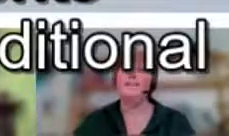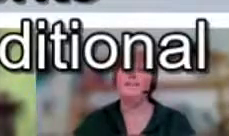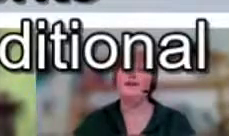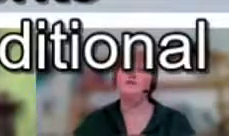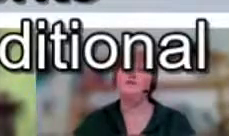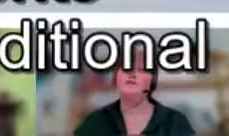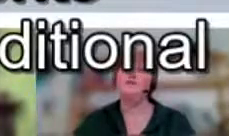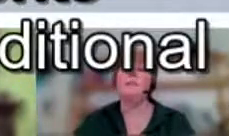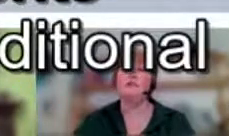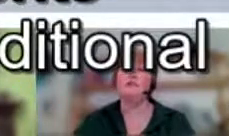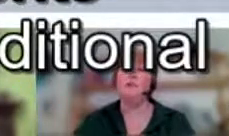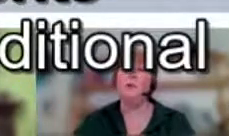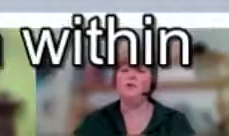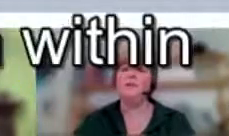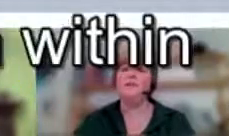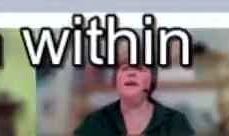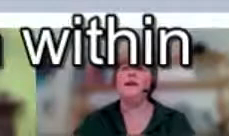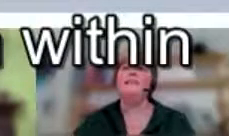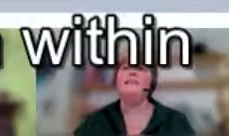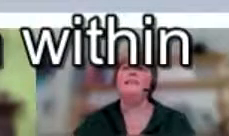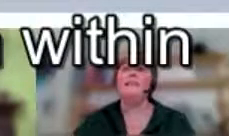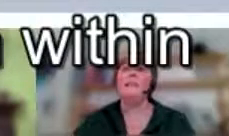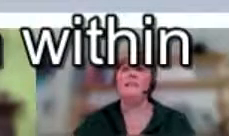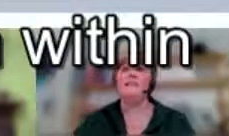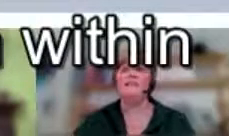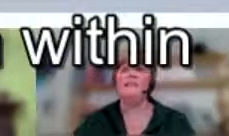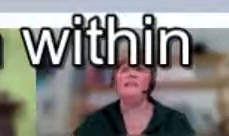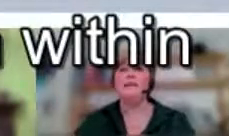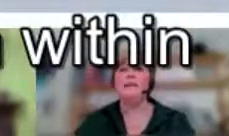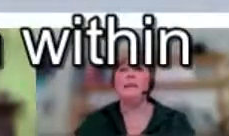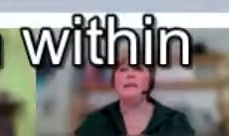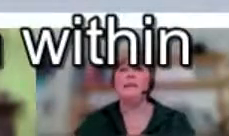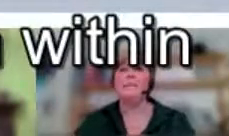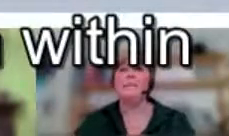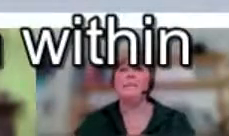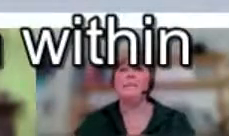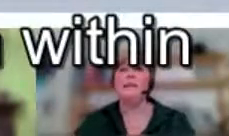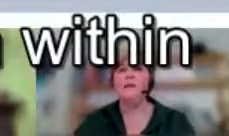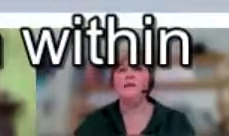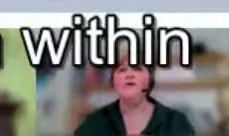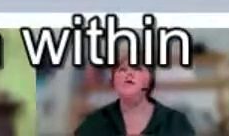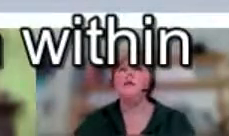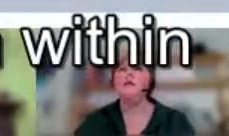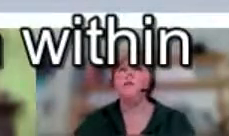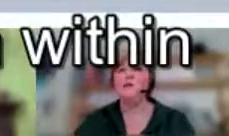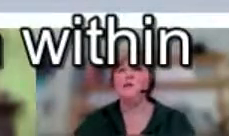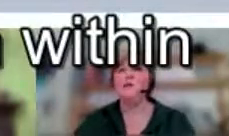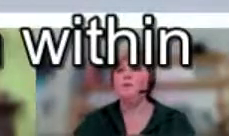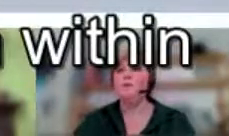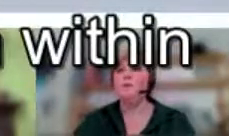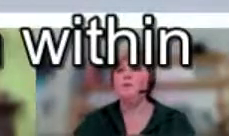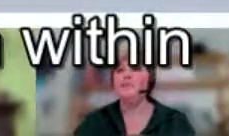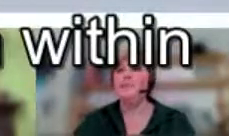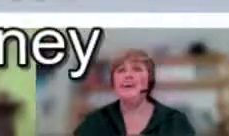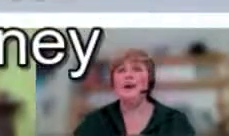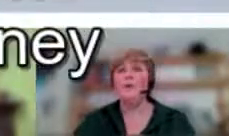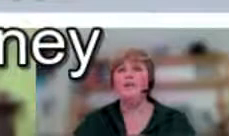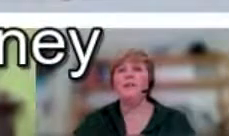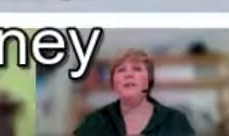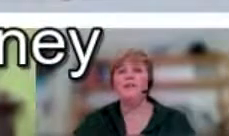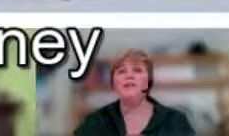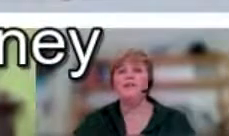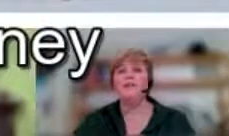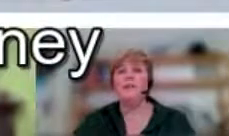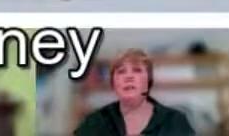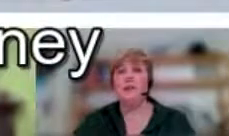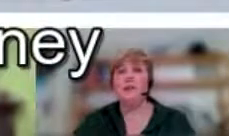than 88,000 additional jobs. That's a 17% increase. When you look at what jobs you can reach within an hour,